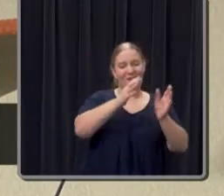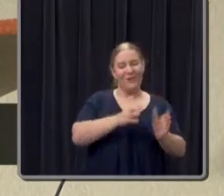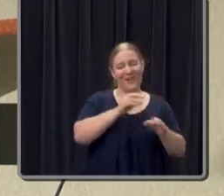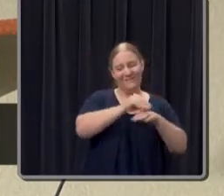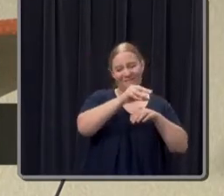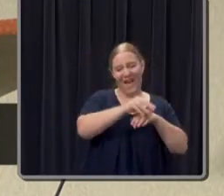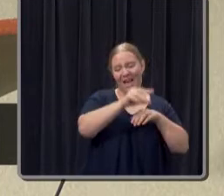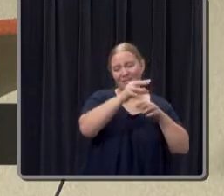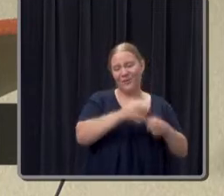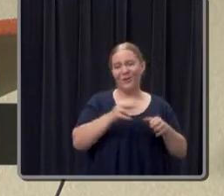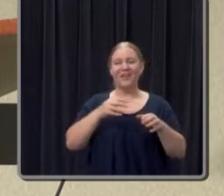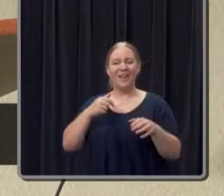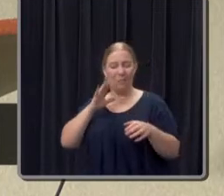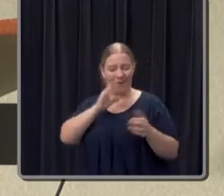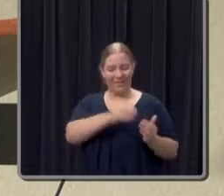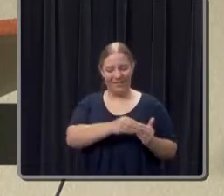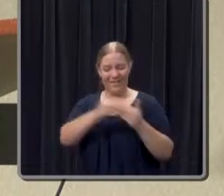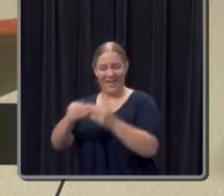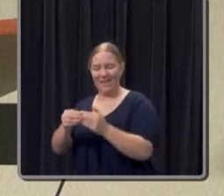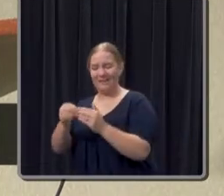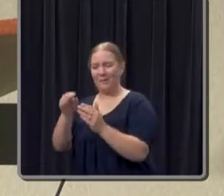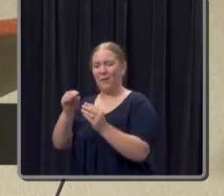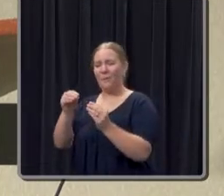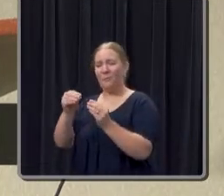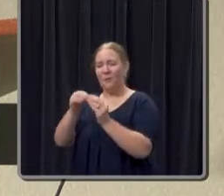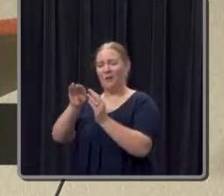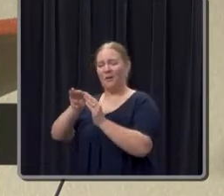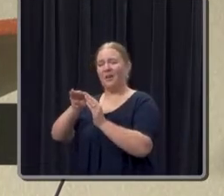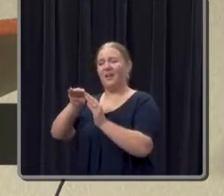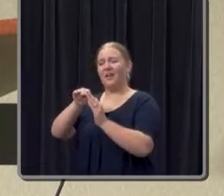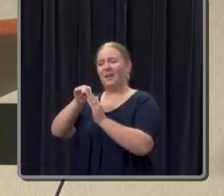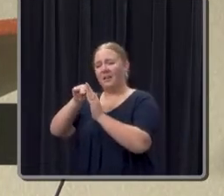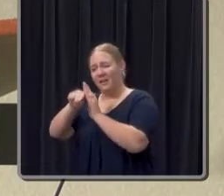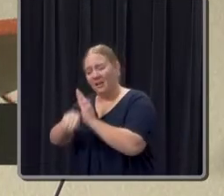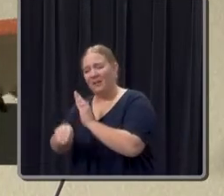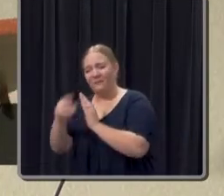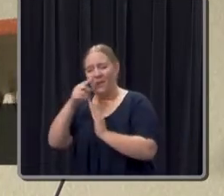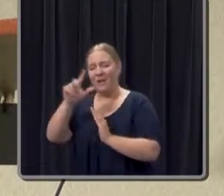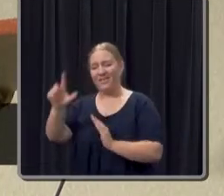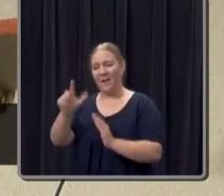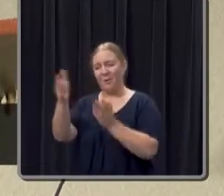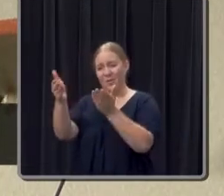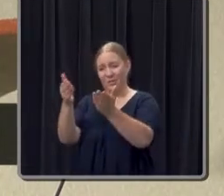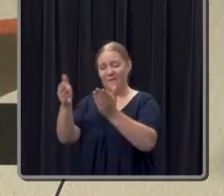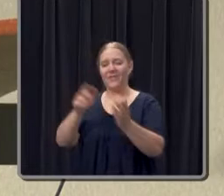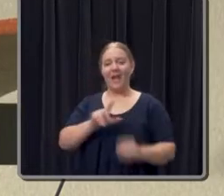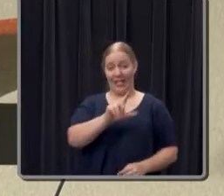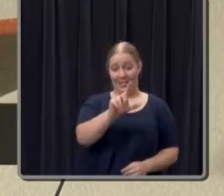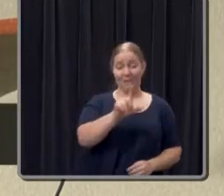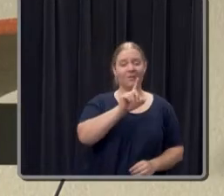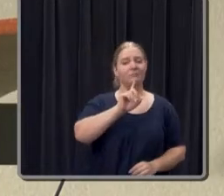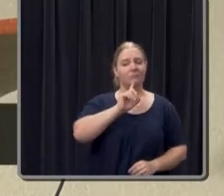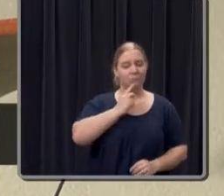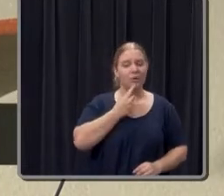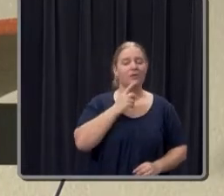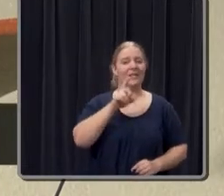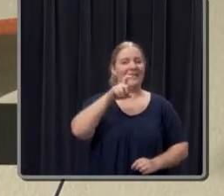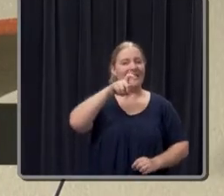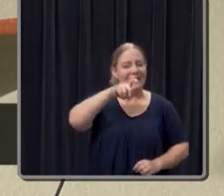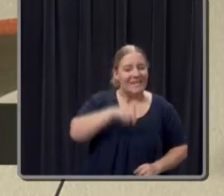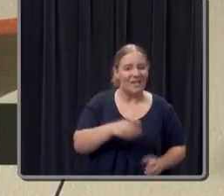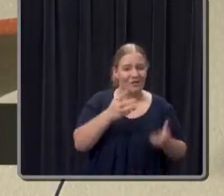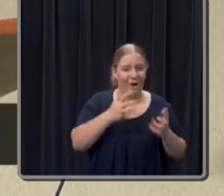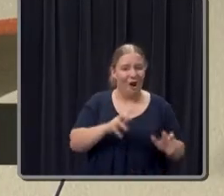am, and it's just gonna lead to declines in library services from then on. Libraries are significant investments that we've already